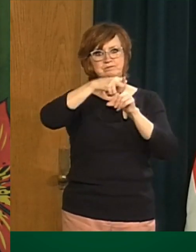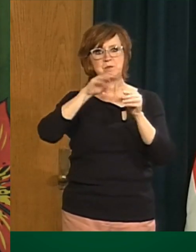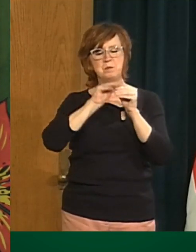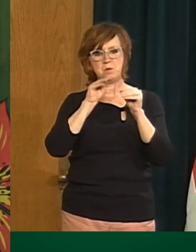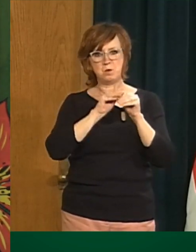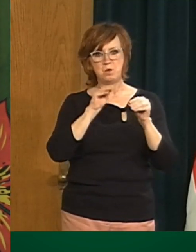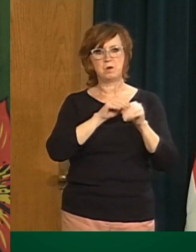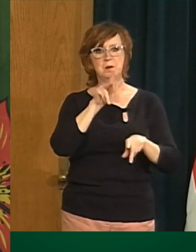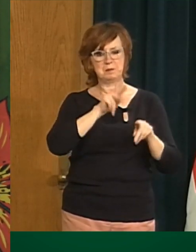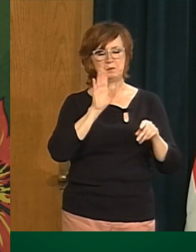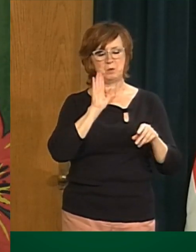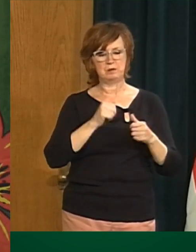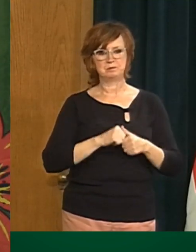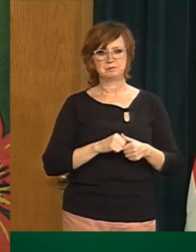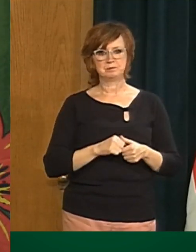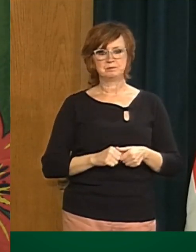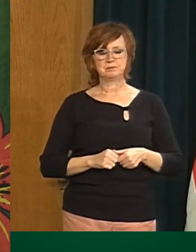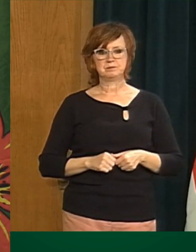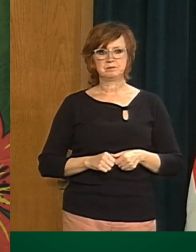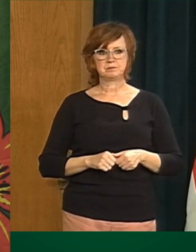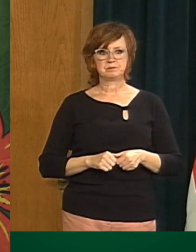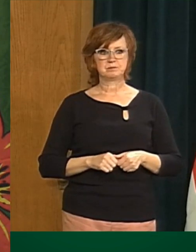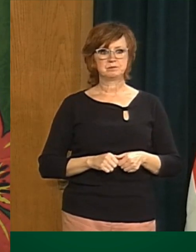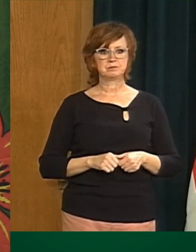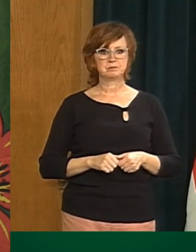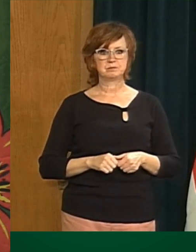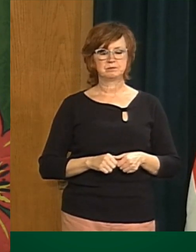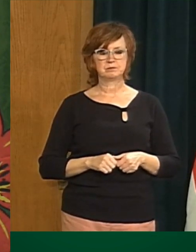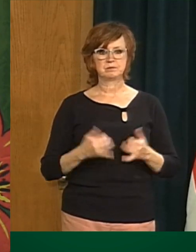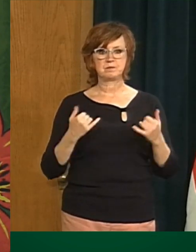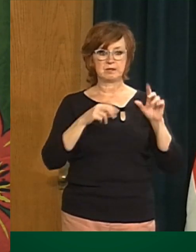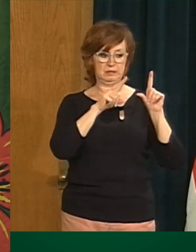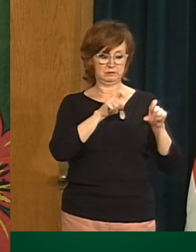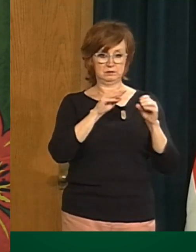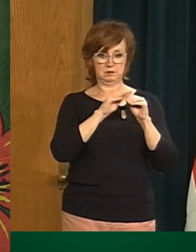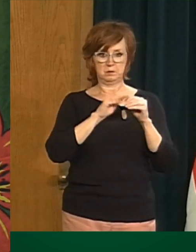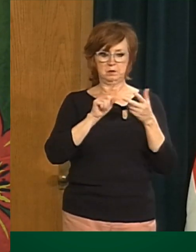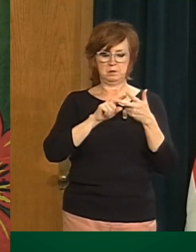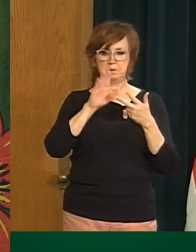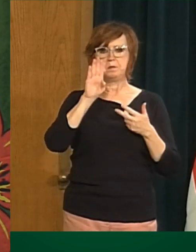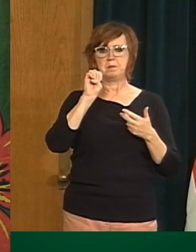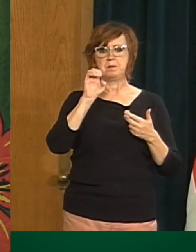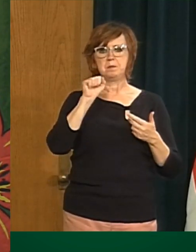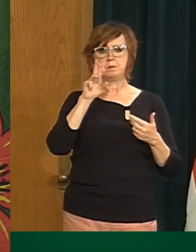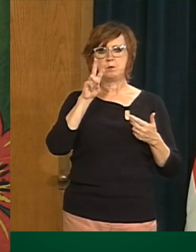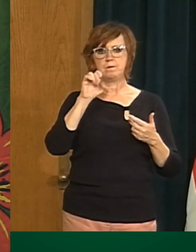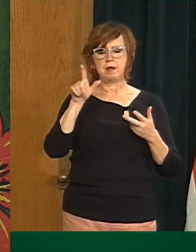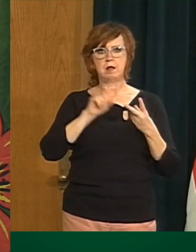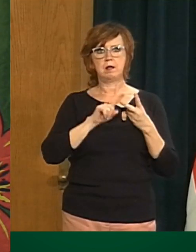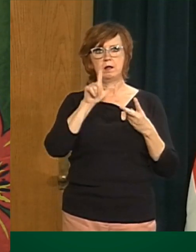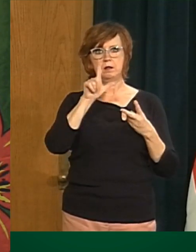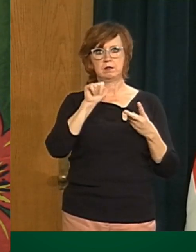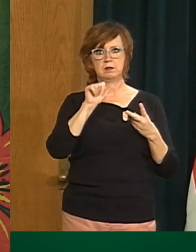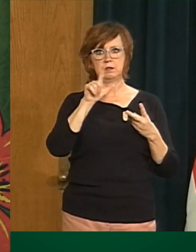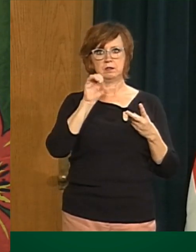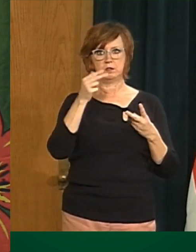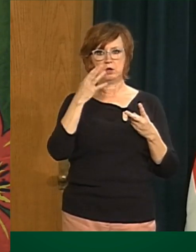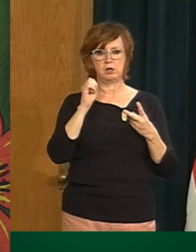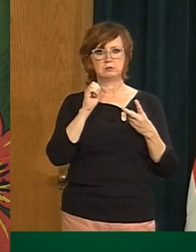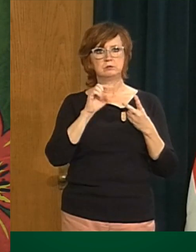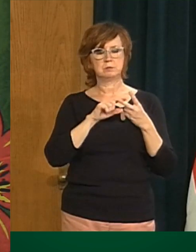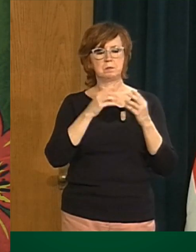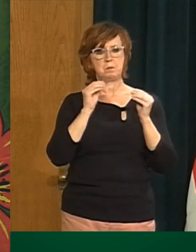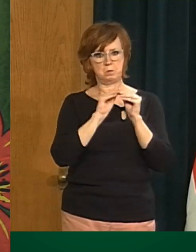we are able to utilize that. And so we are testing more in the communities of Beauval, in Loche, in all of our